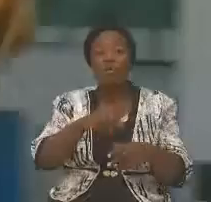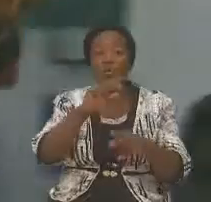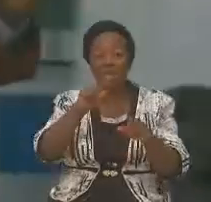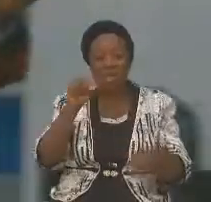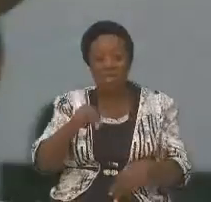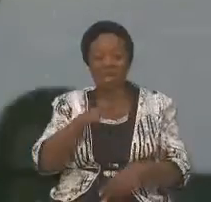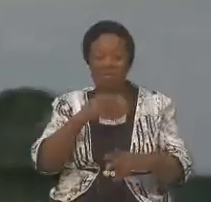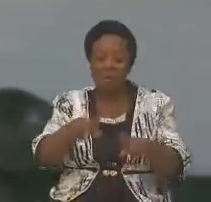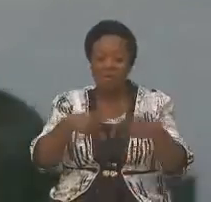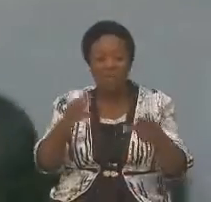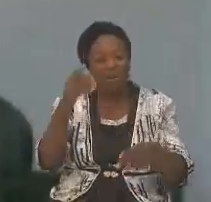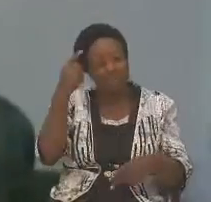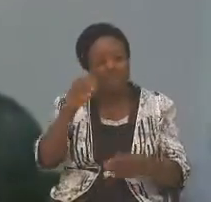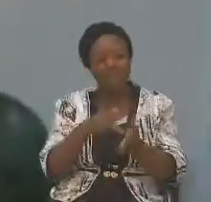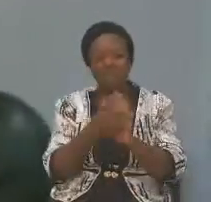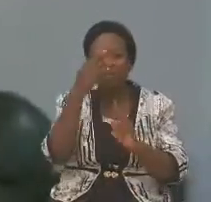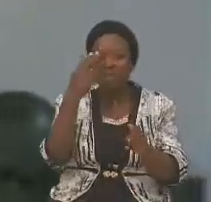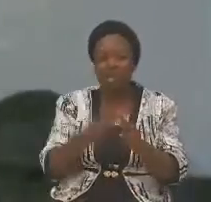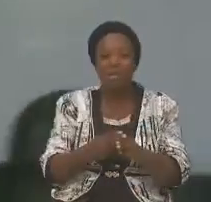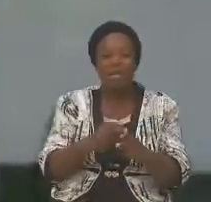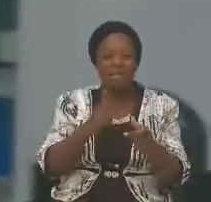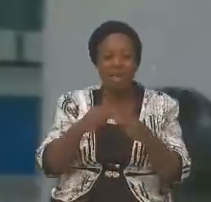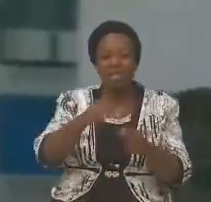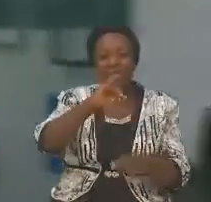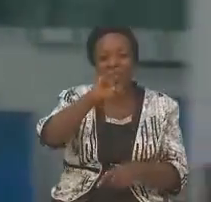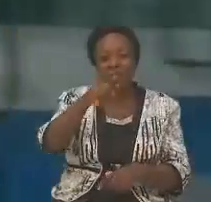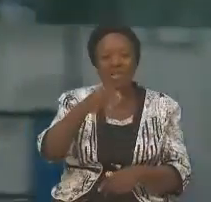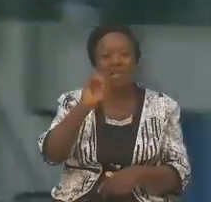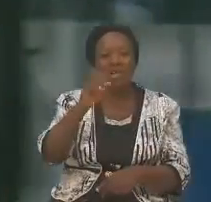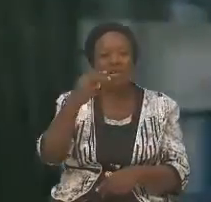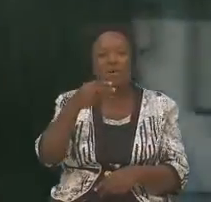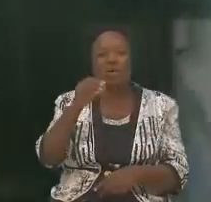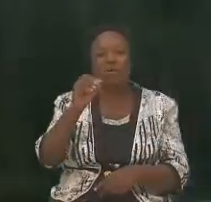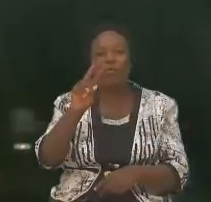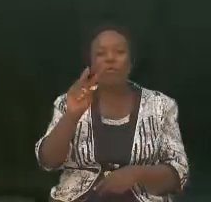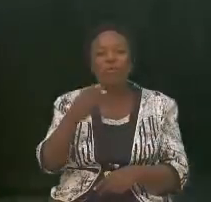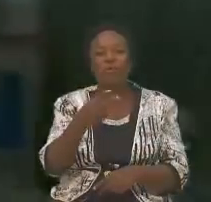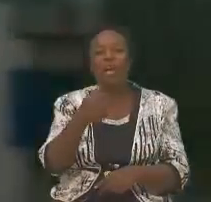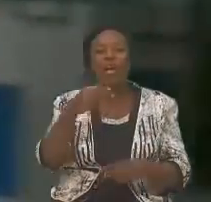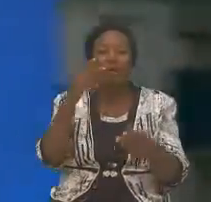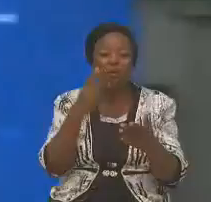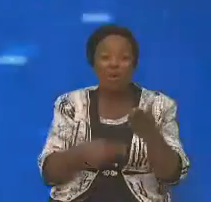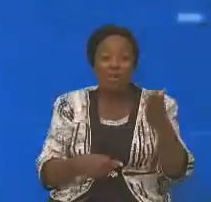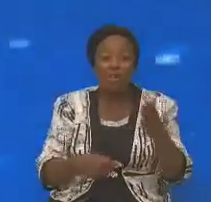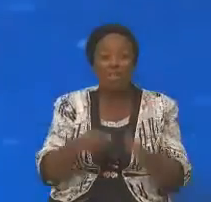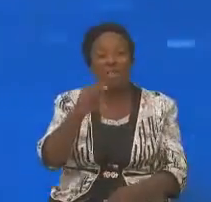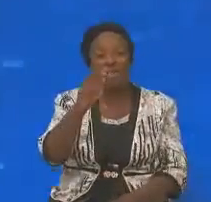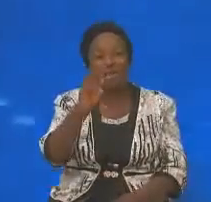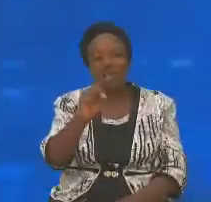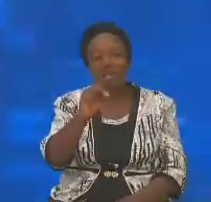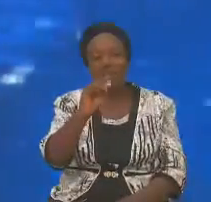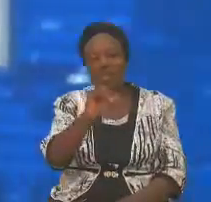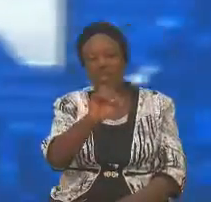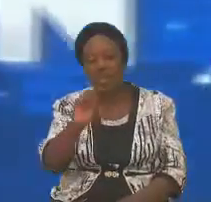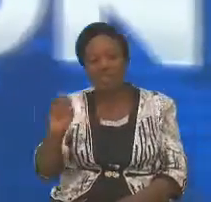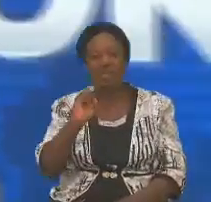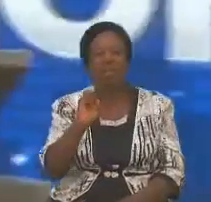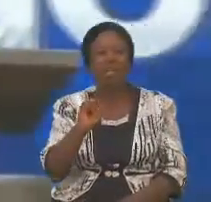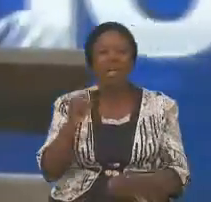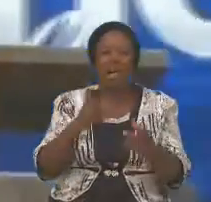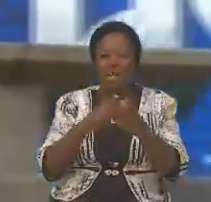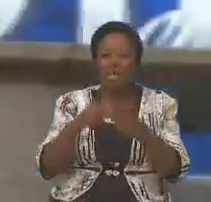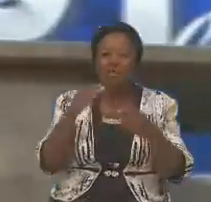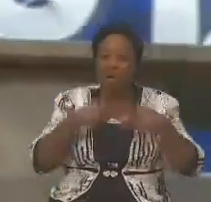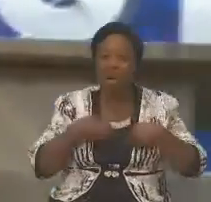name. And then Jehovah Nisi, and you are going to conquer, and you have victory over every trial, over